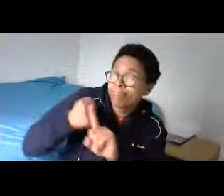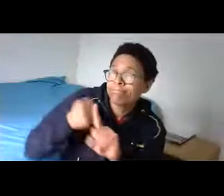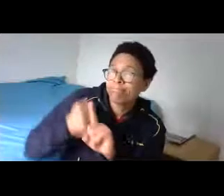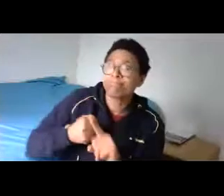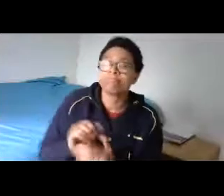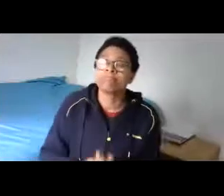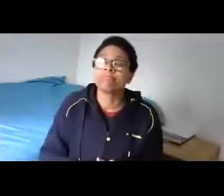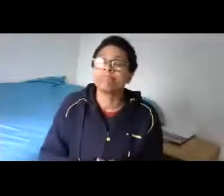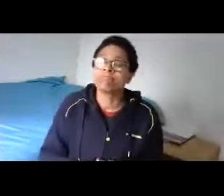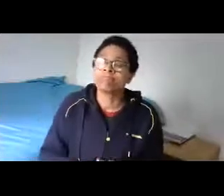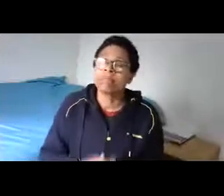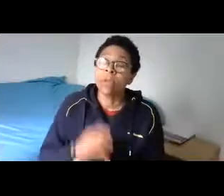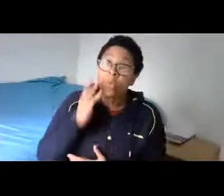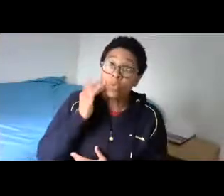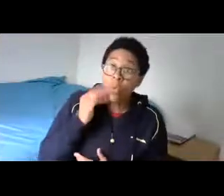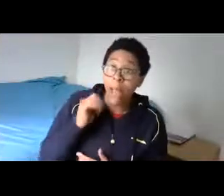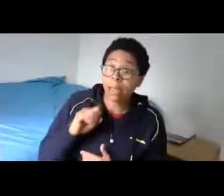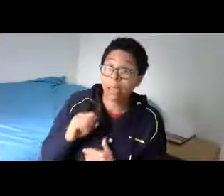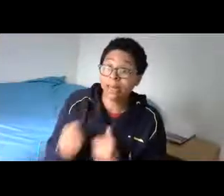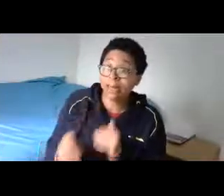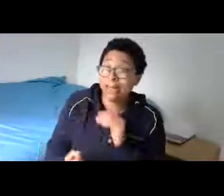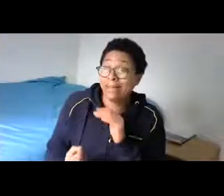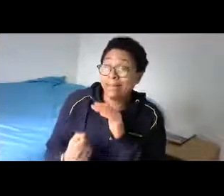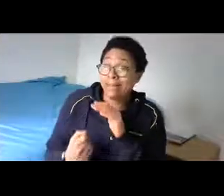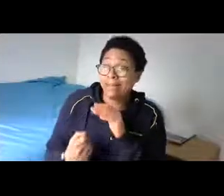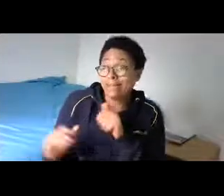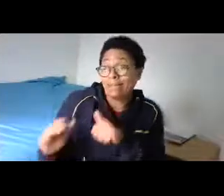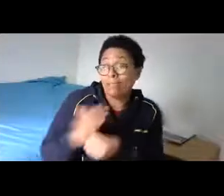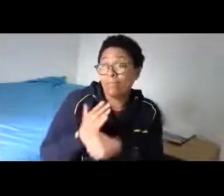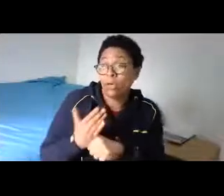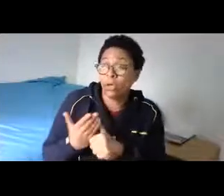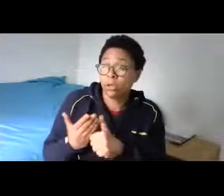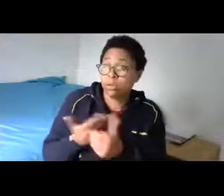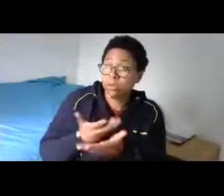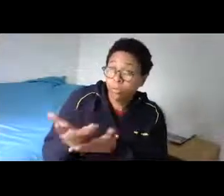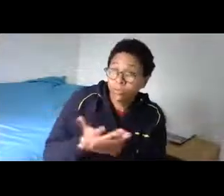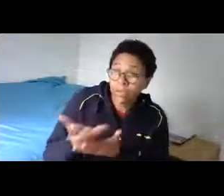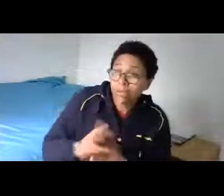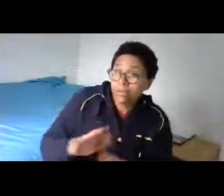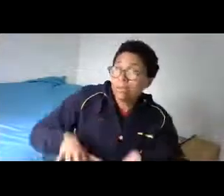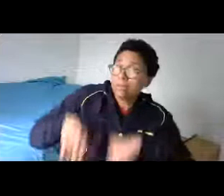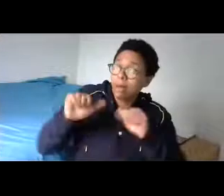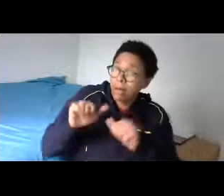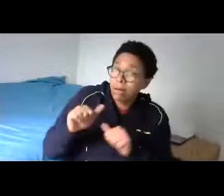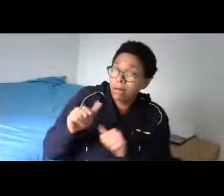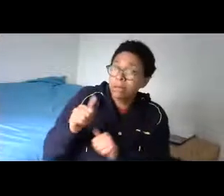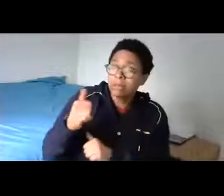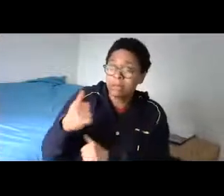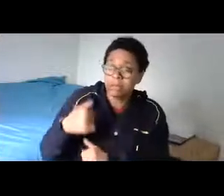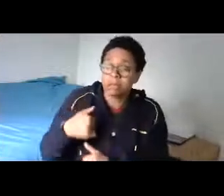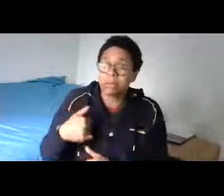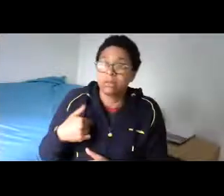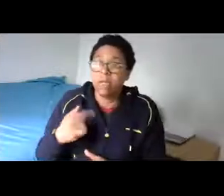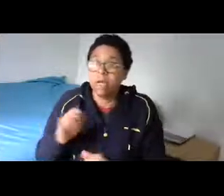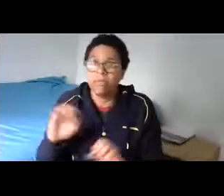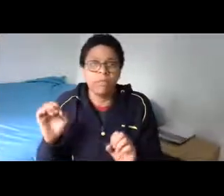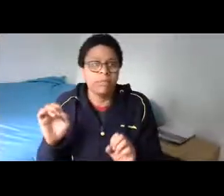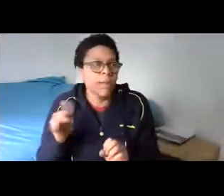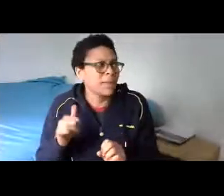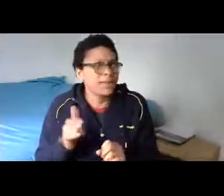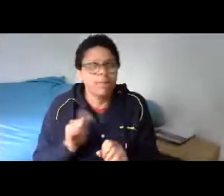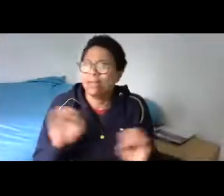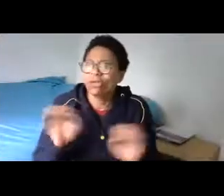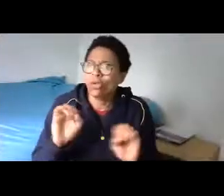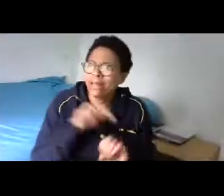have initial conversation and they see that person would have difficulties to engage with the process, and there's no one else to help